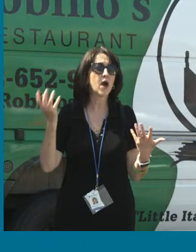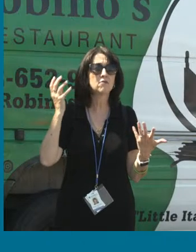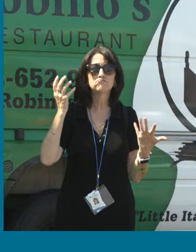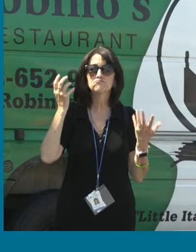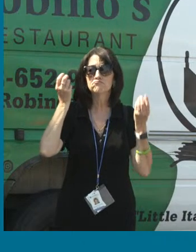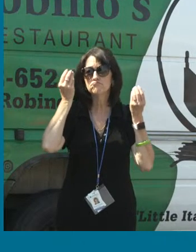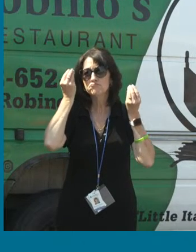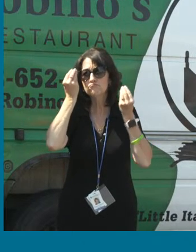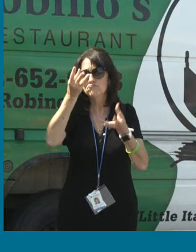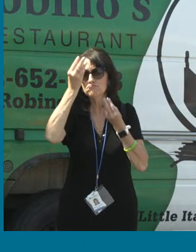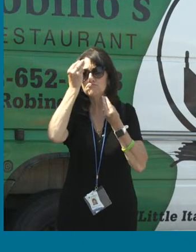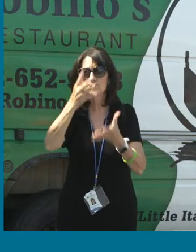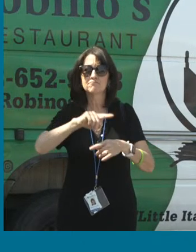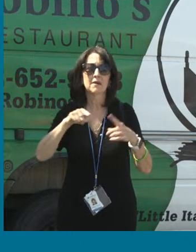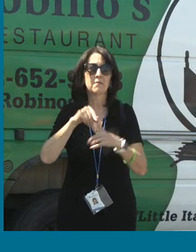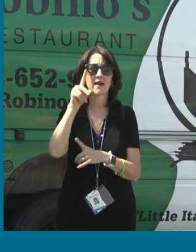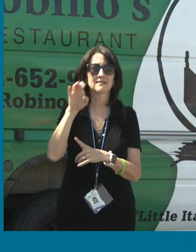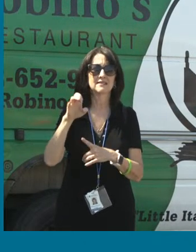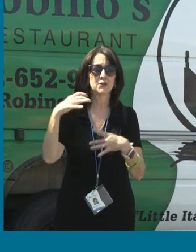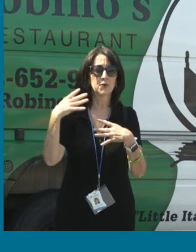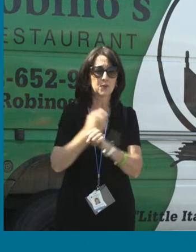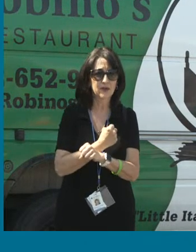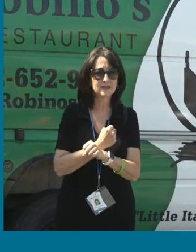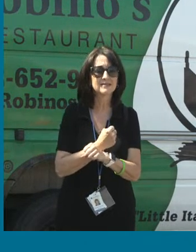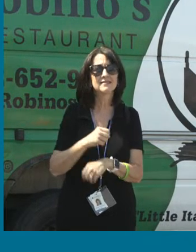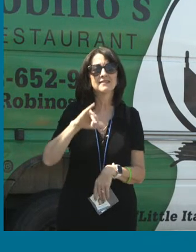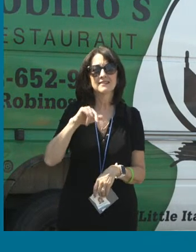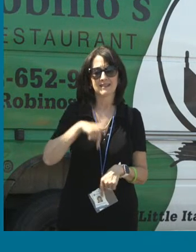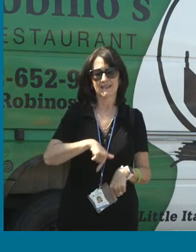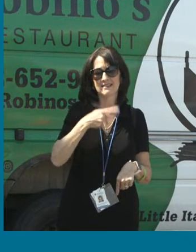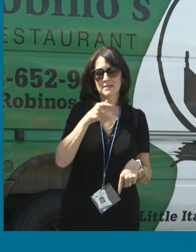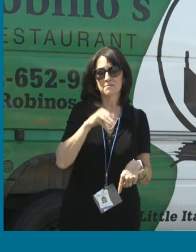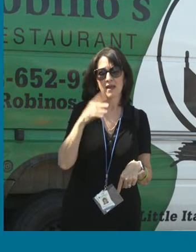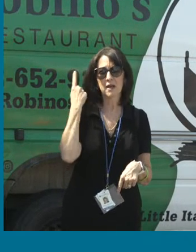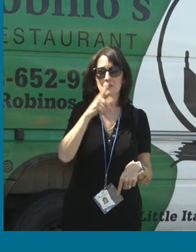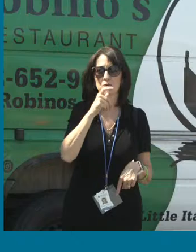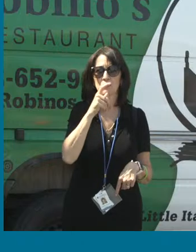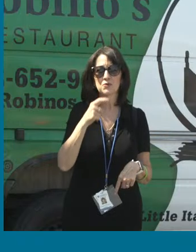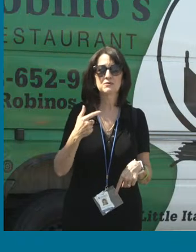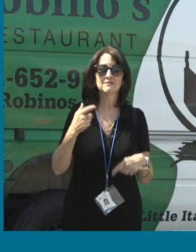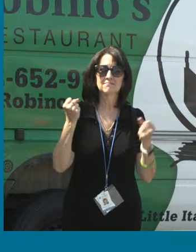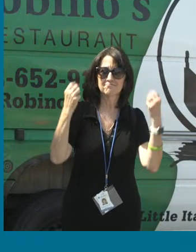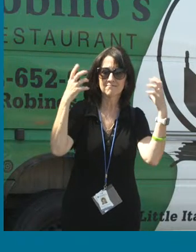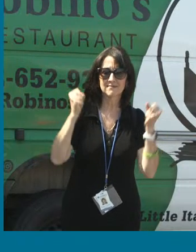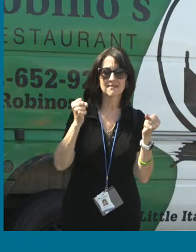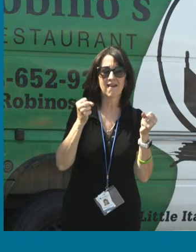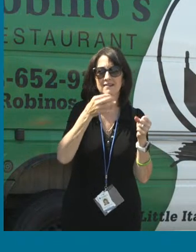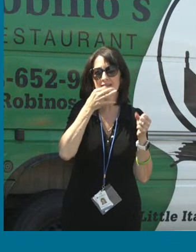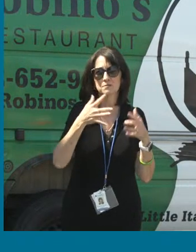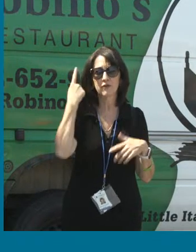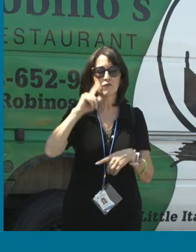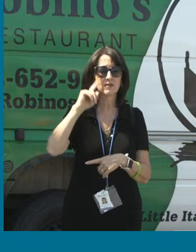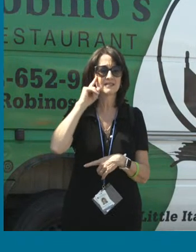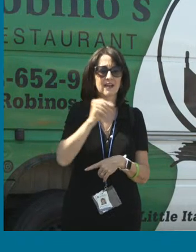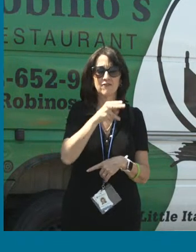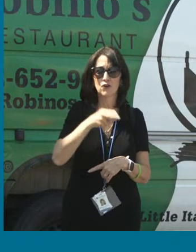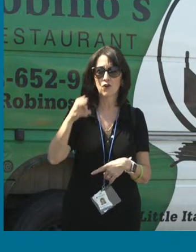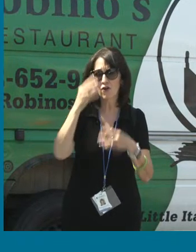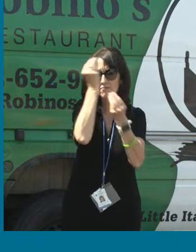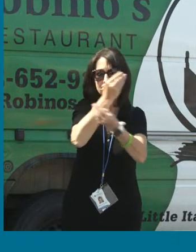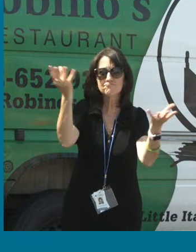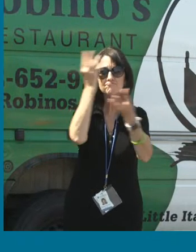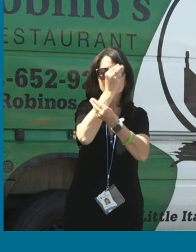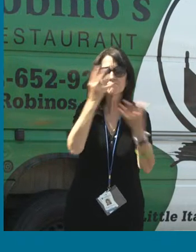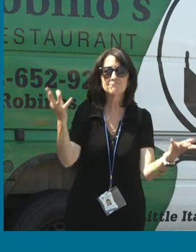by Jordan from the Division of Small Business. This is Pam, who's our sign language expert for the deaf and hard of